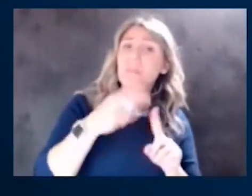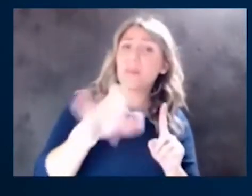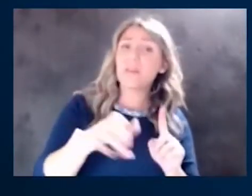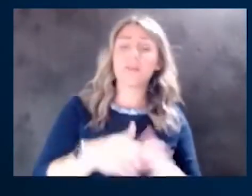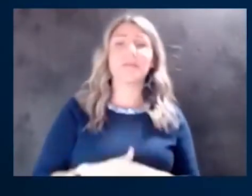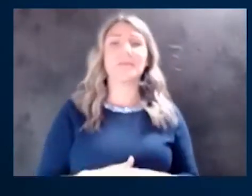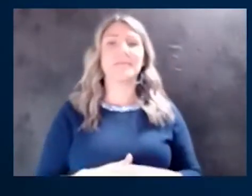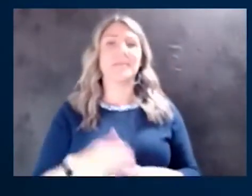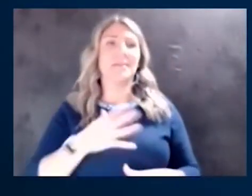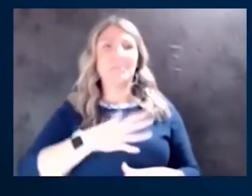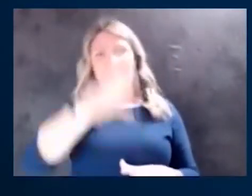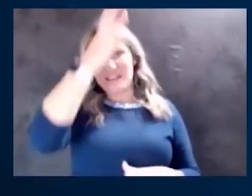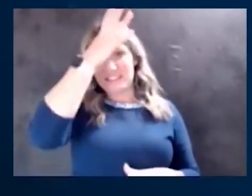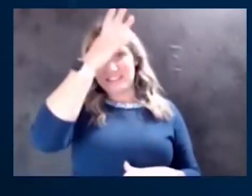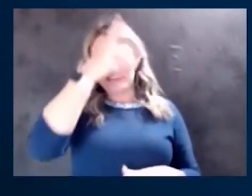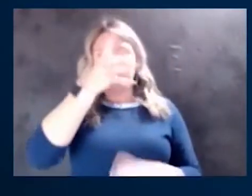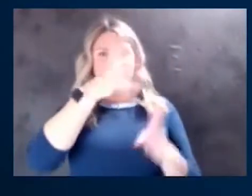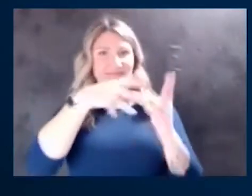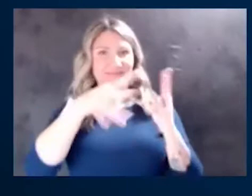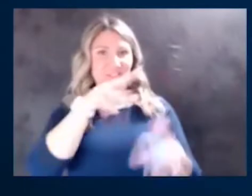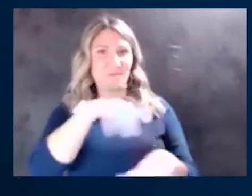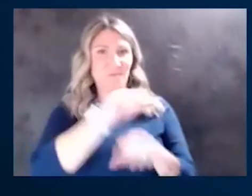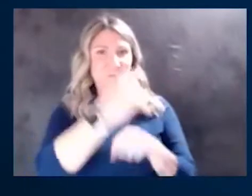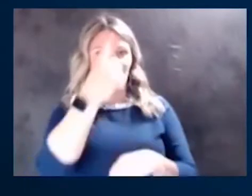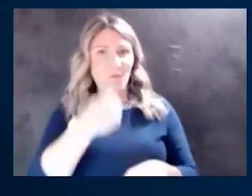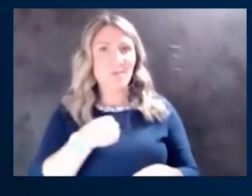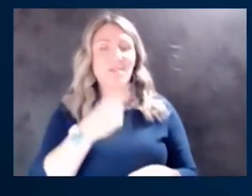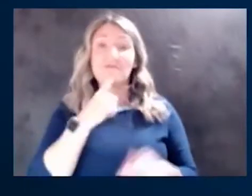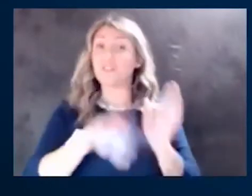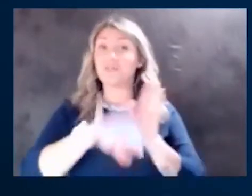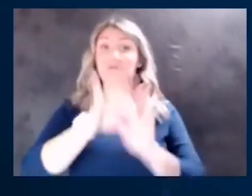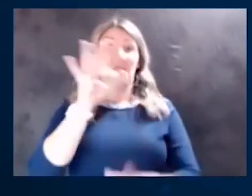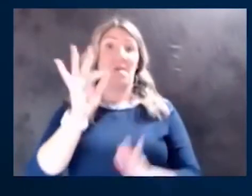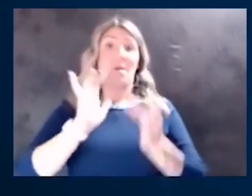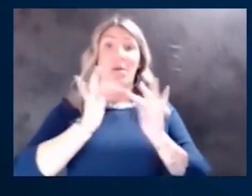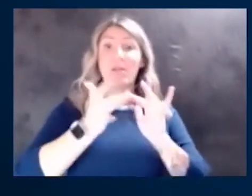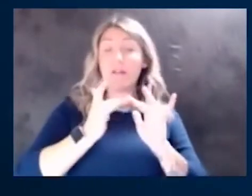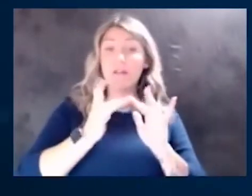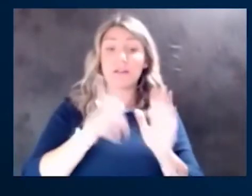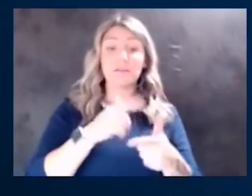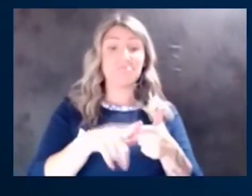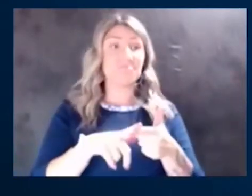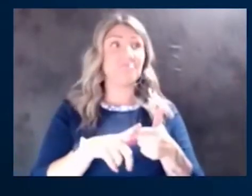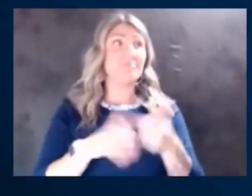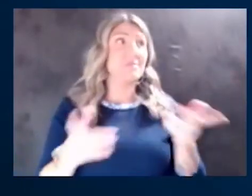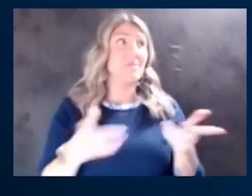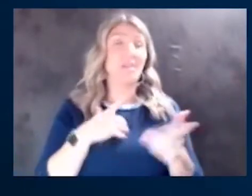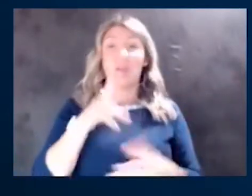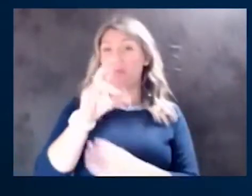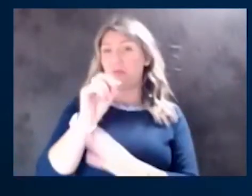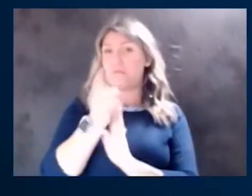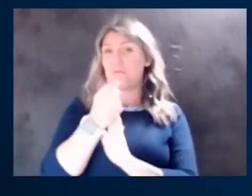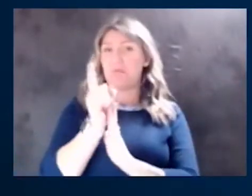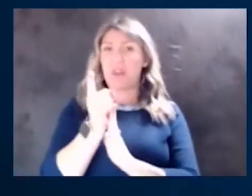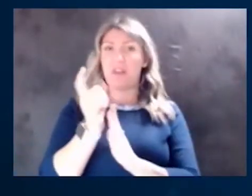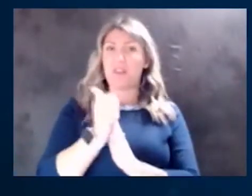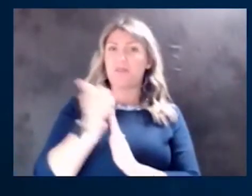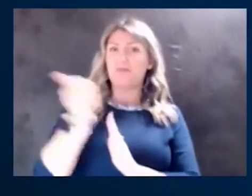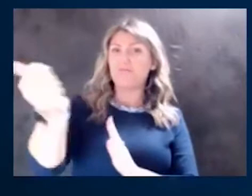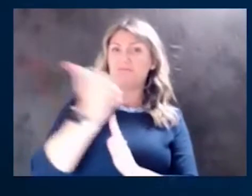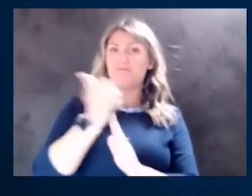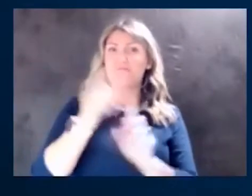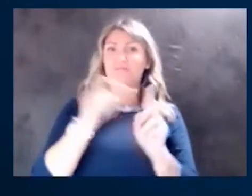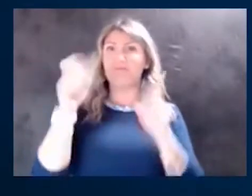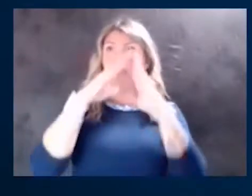My dad scheduled the appointment for me. He just found an appointment online, and then it's like 30 minutes away from our house, so we just drove there, and I